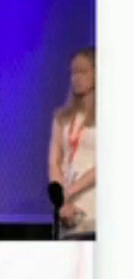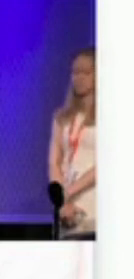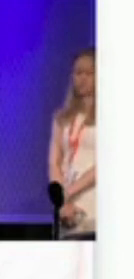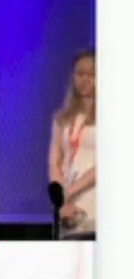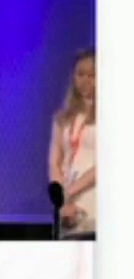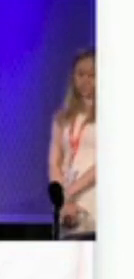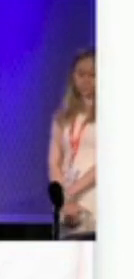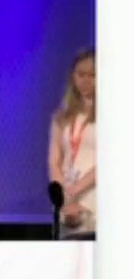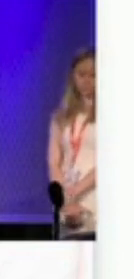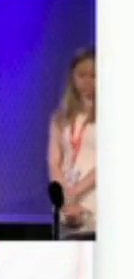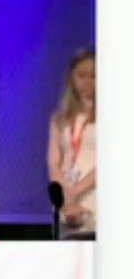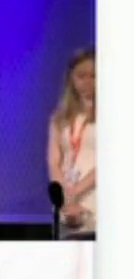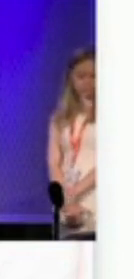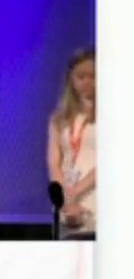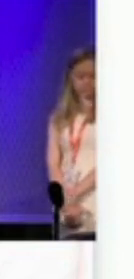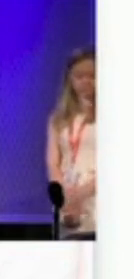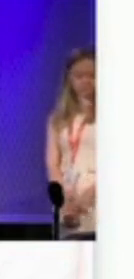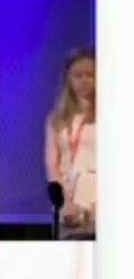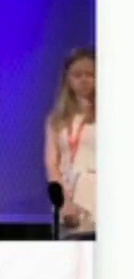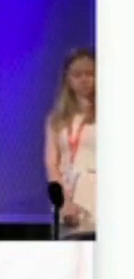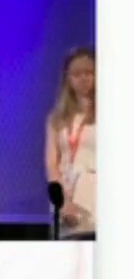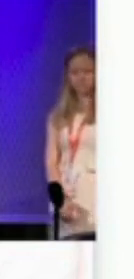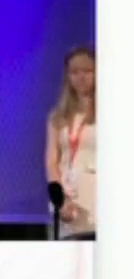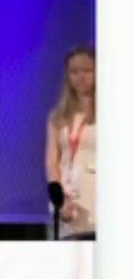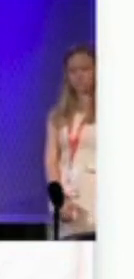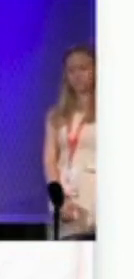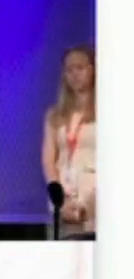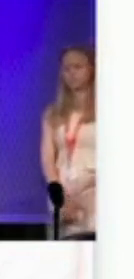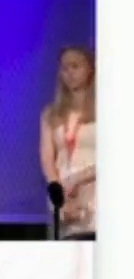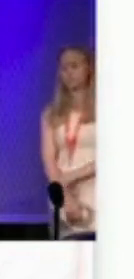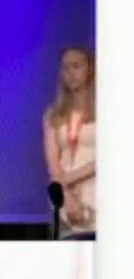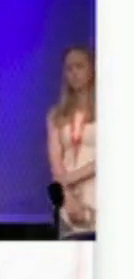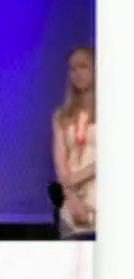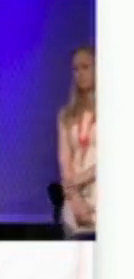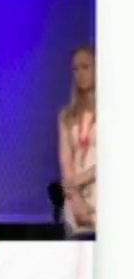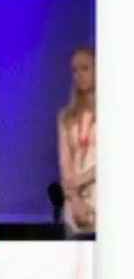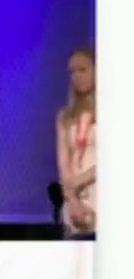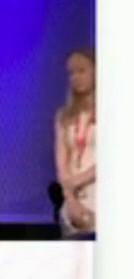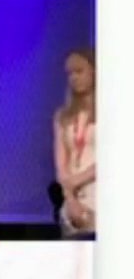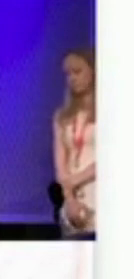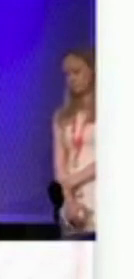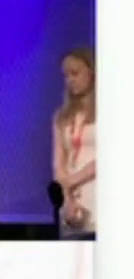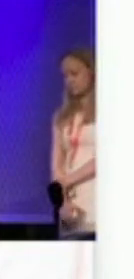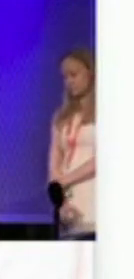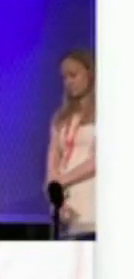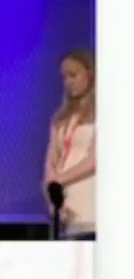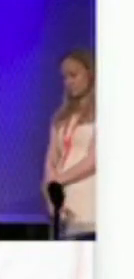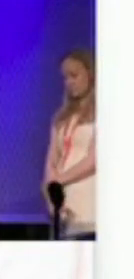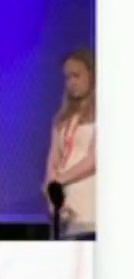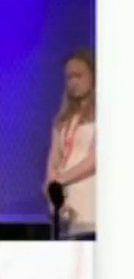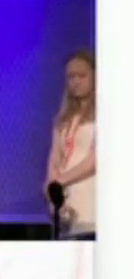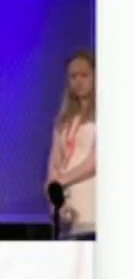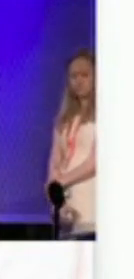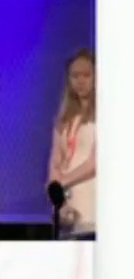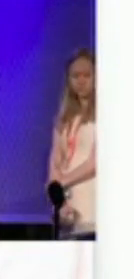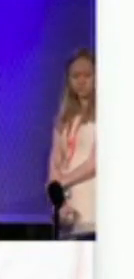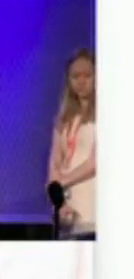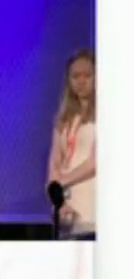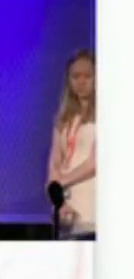So as you heard, the experience with anxiety can take many shapes and forms depending on the